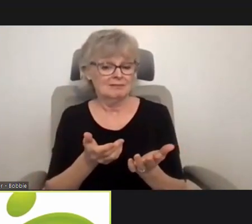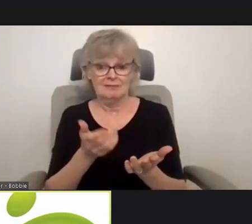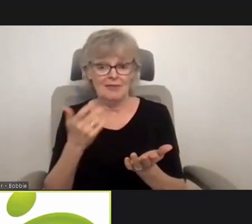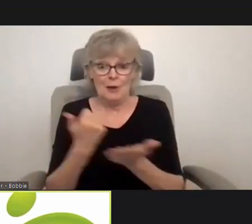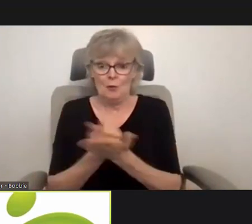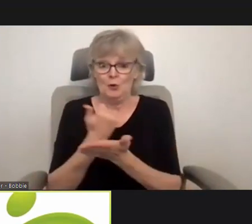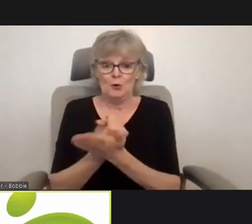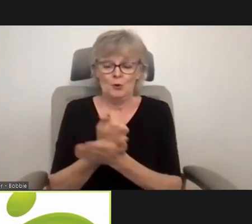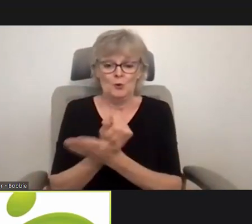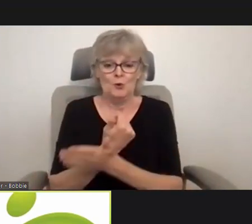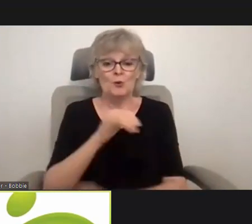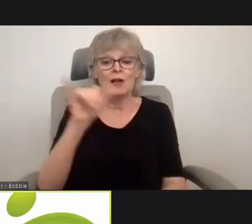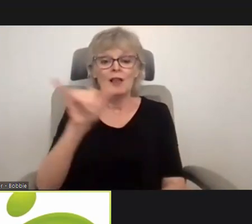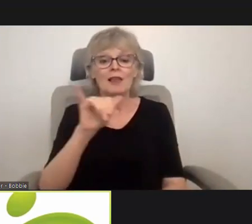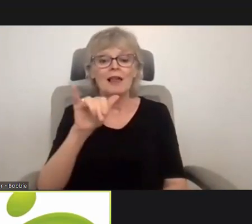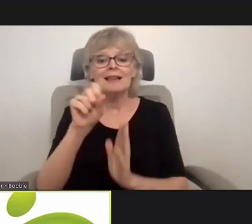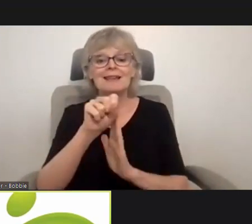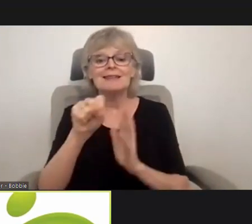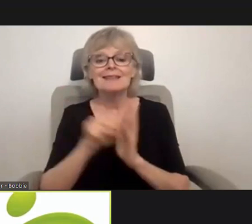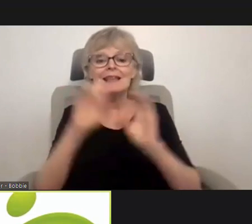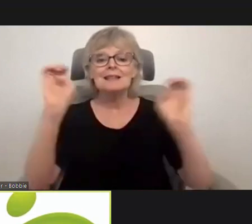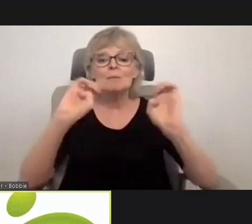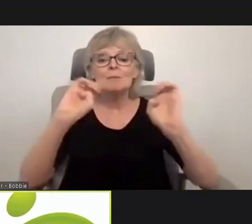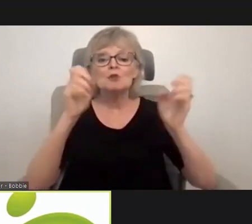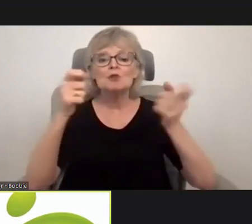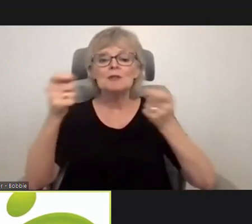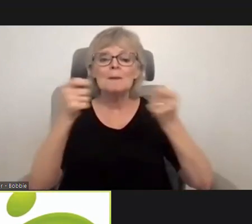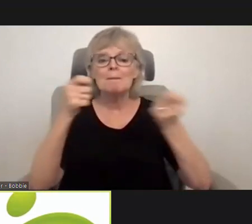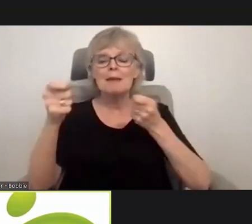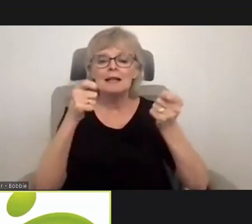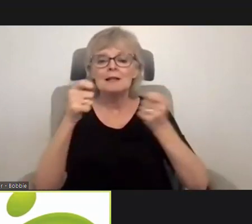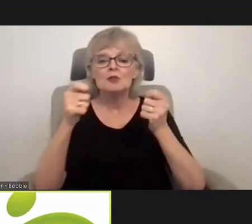instance, with our state's emergency management agency,